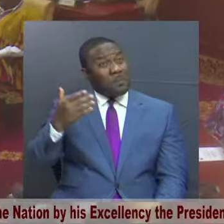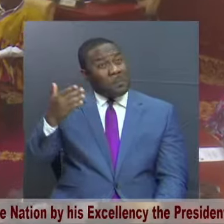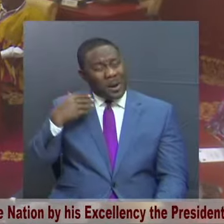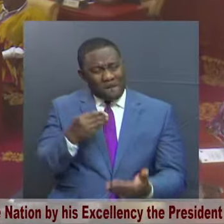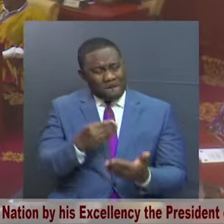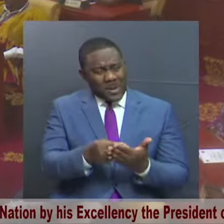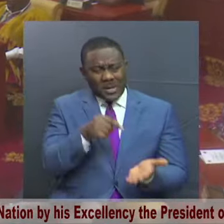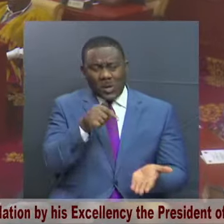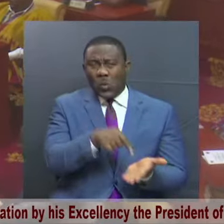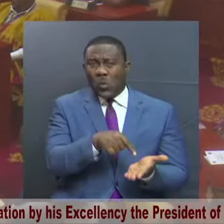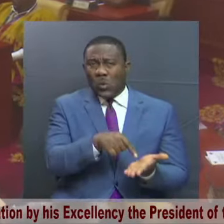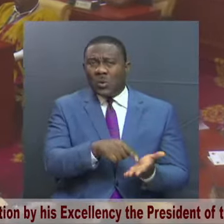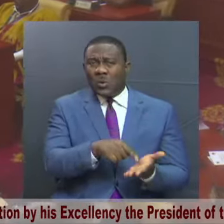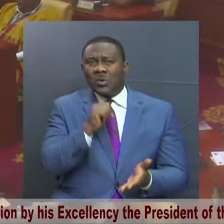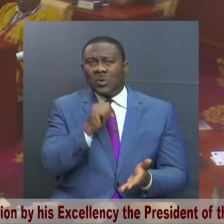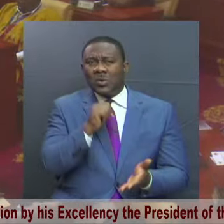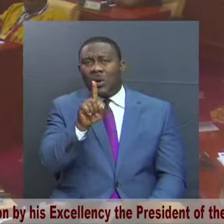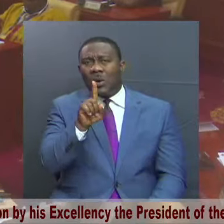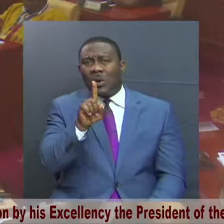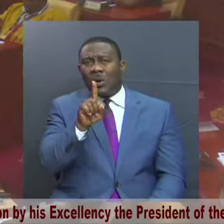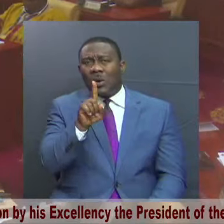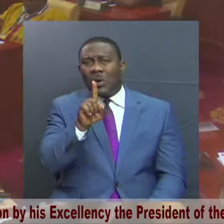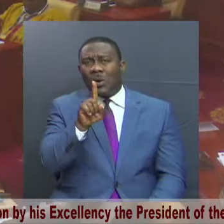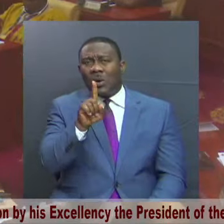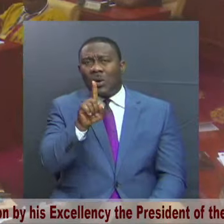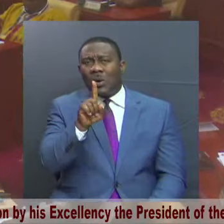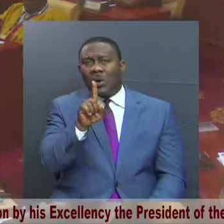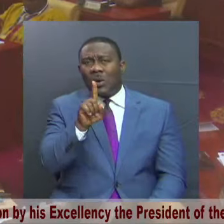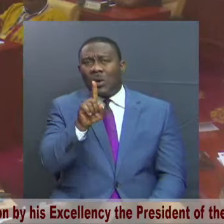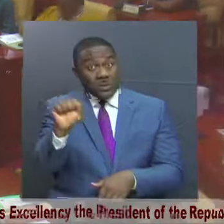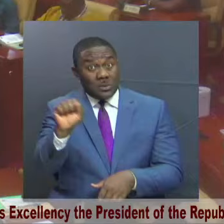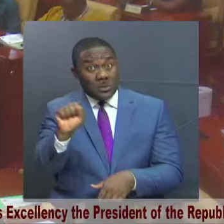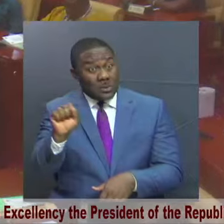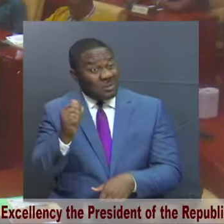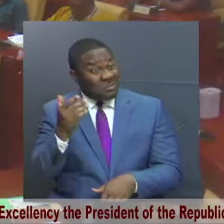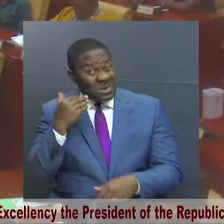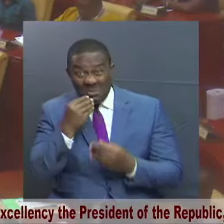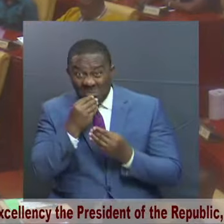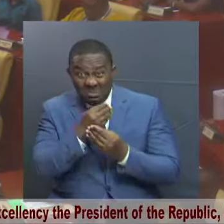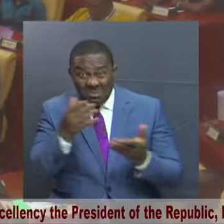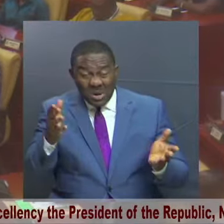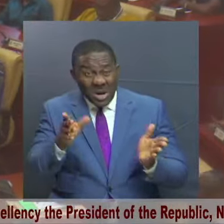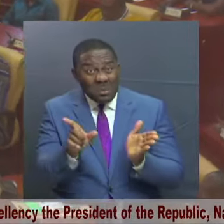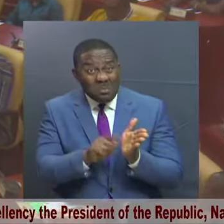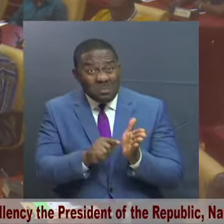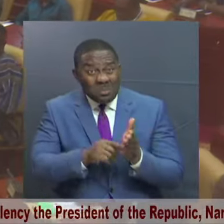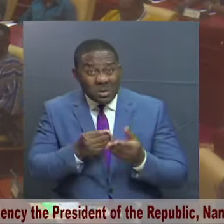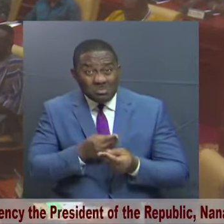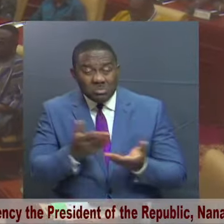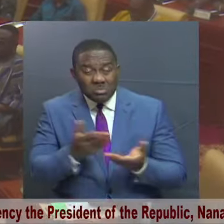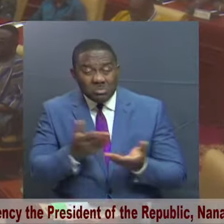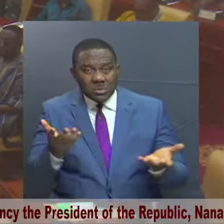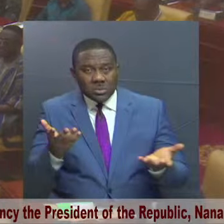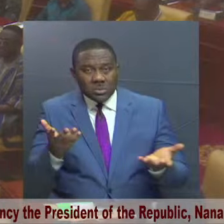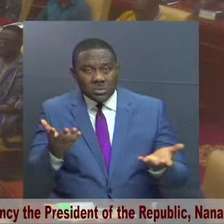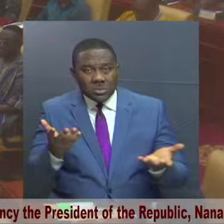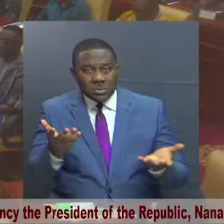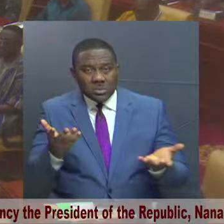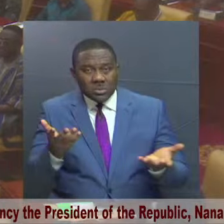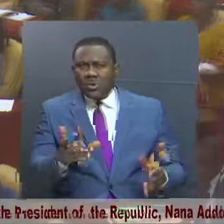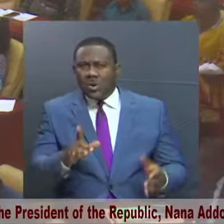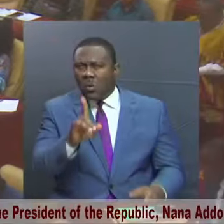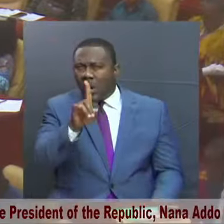was not the $1.6 billion that had been previously reported in the media was was actually